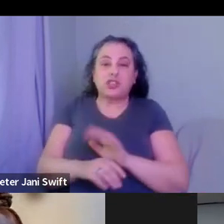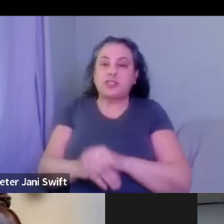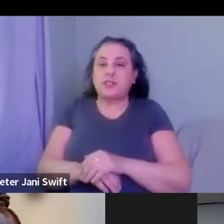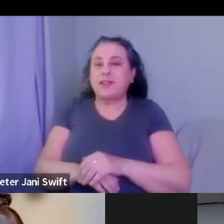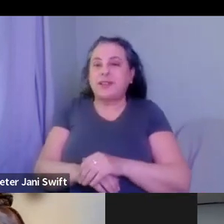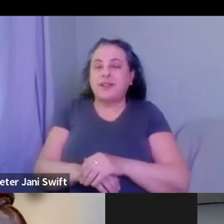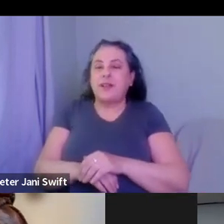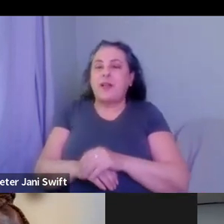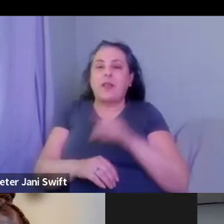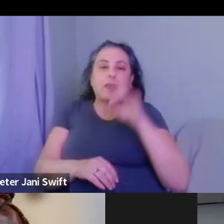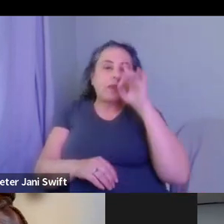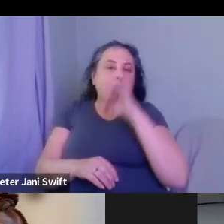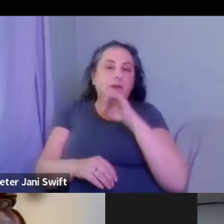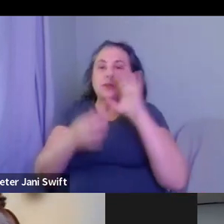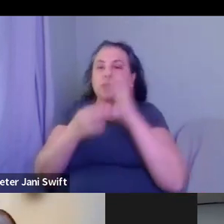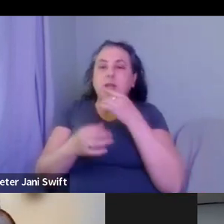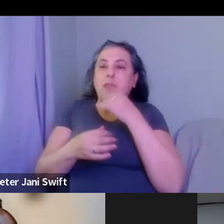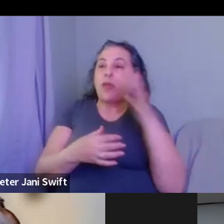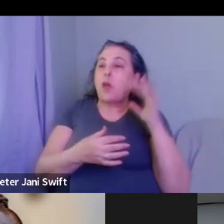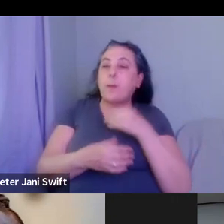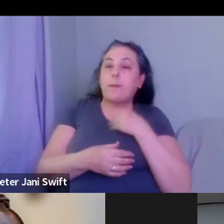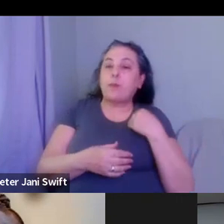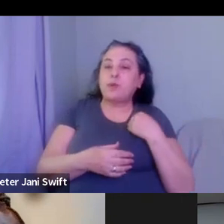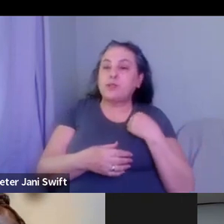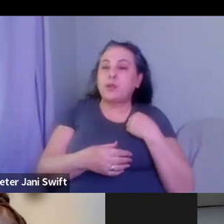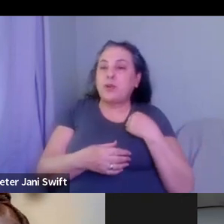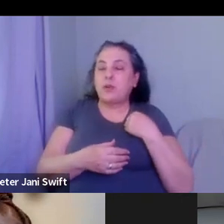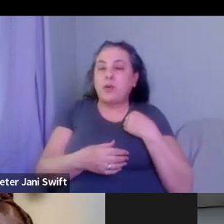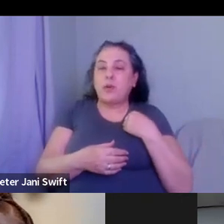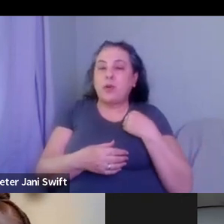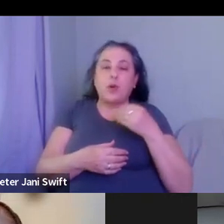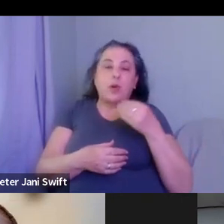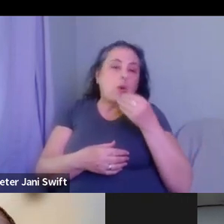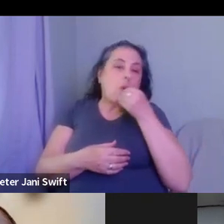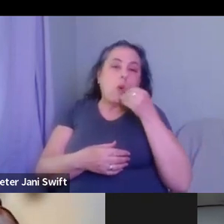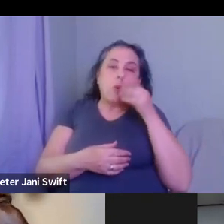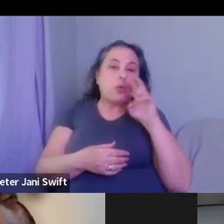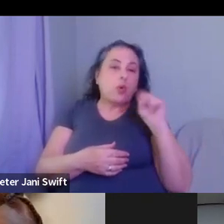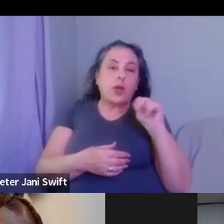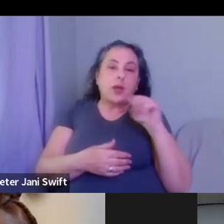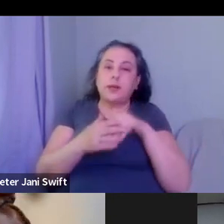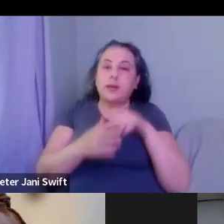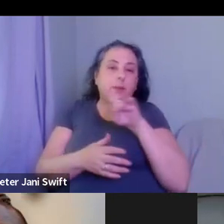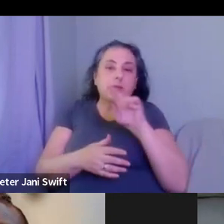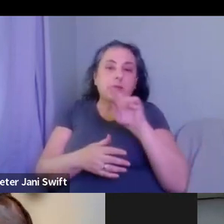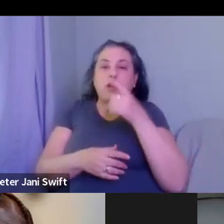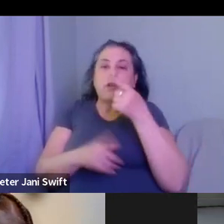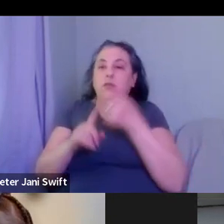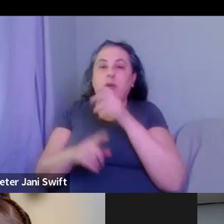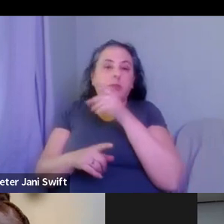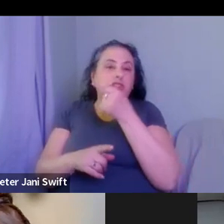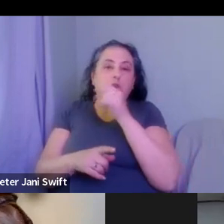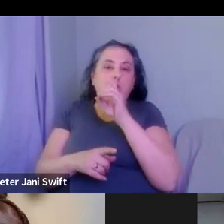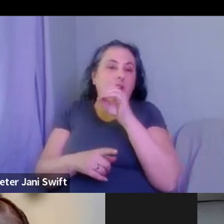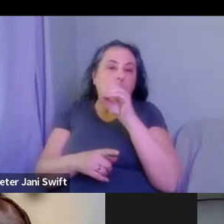myth is to tell their members, from Home Run and Pizza, from Giordano's, from